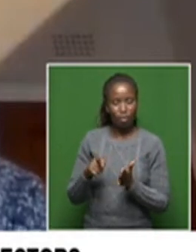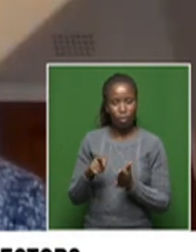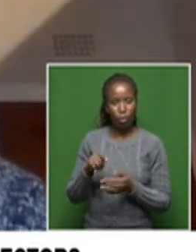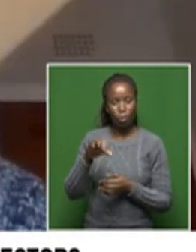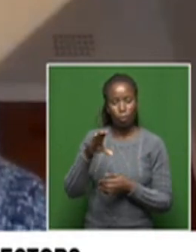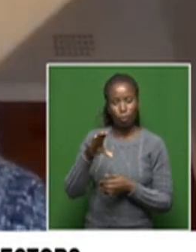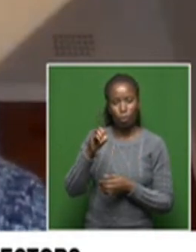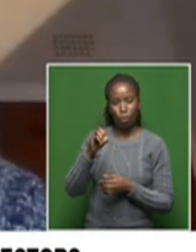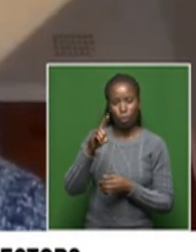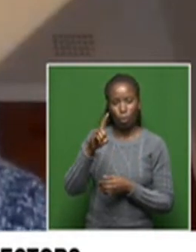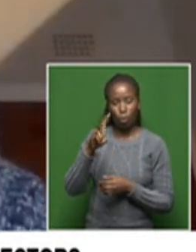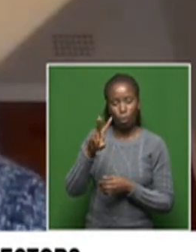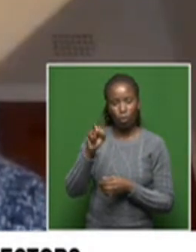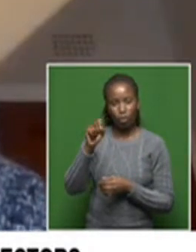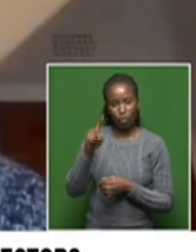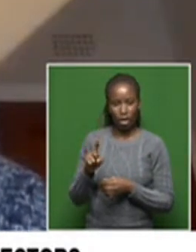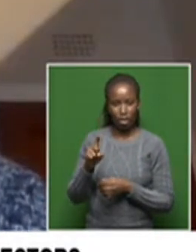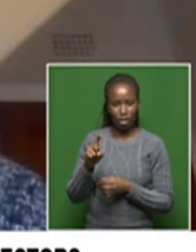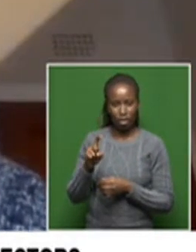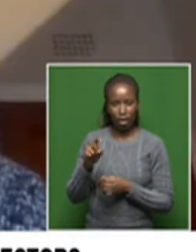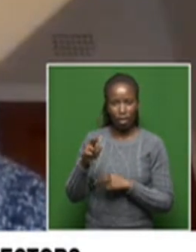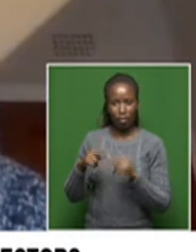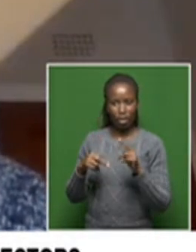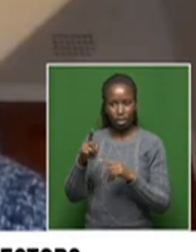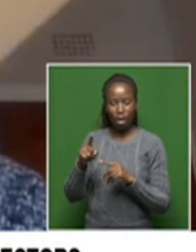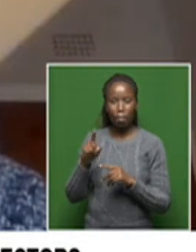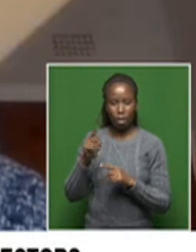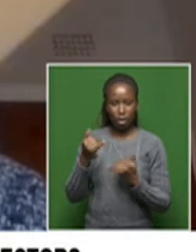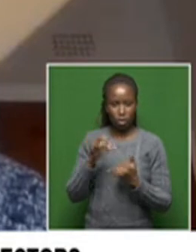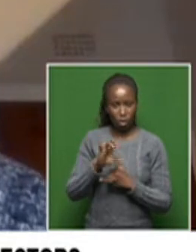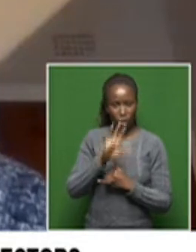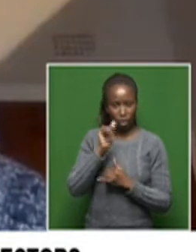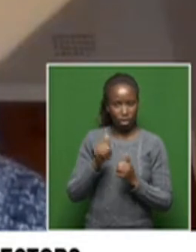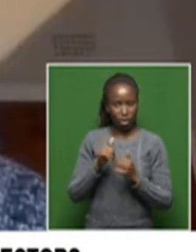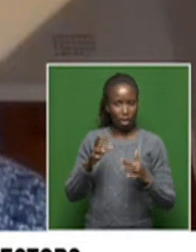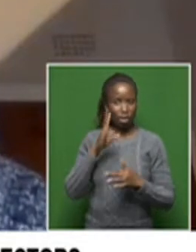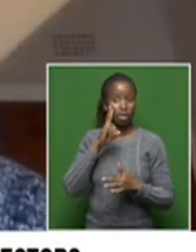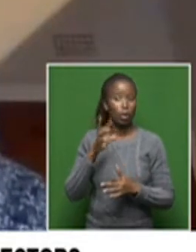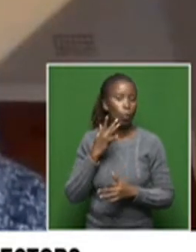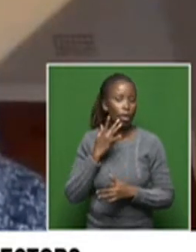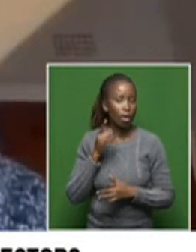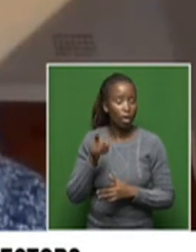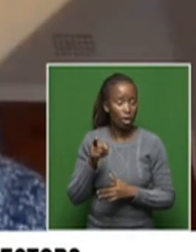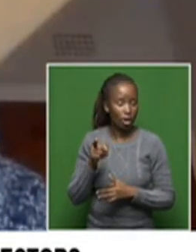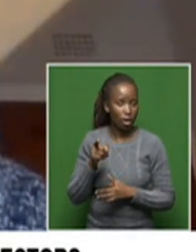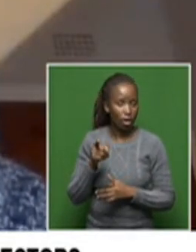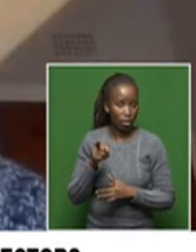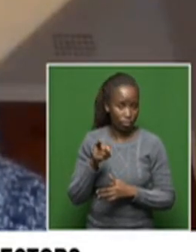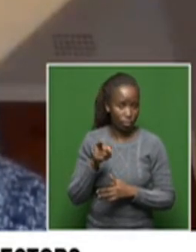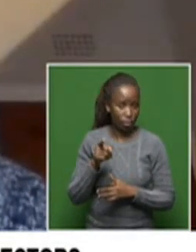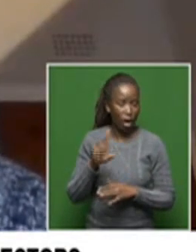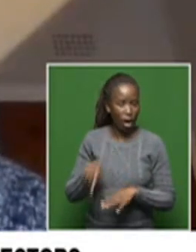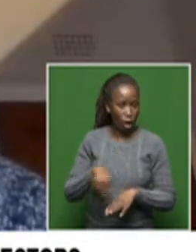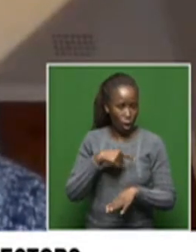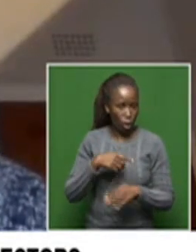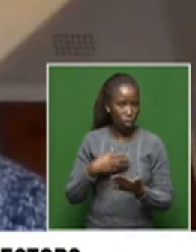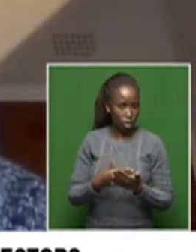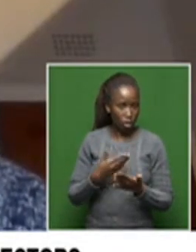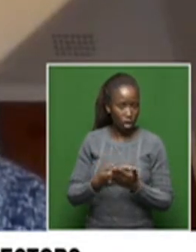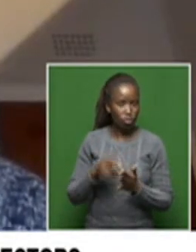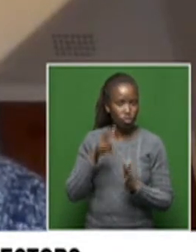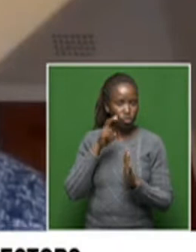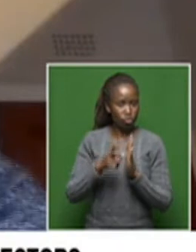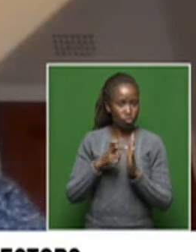facility. When is South Africa going to receive its first consignment from COVAX? And question two, how long does it take for the regulators to